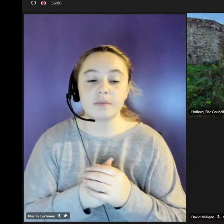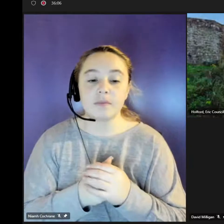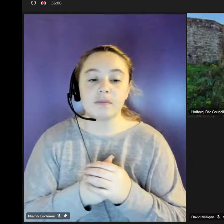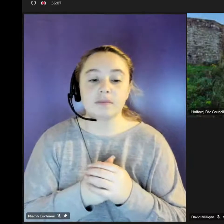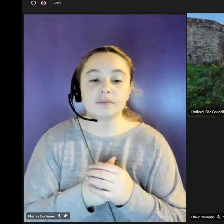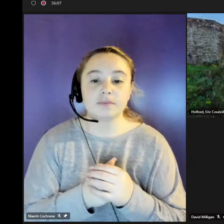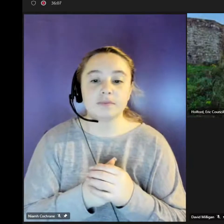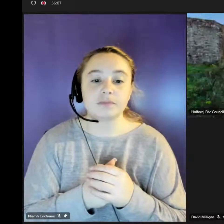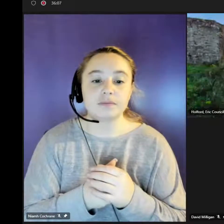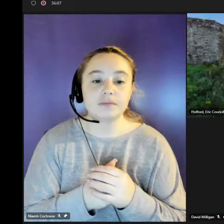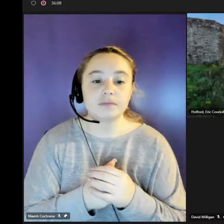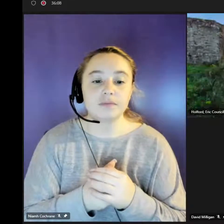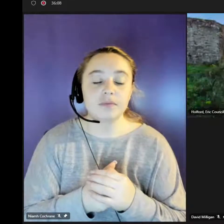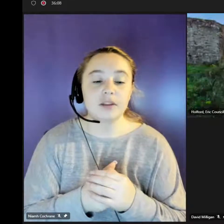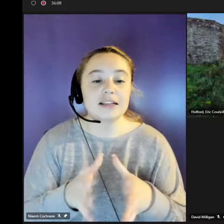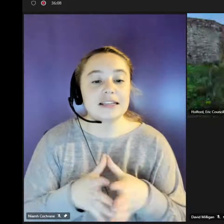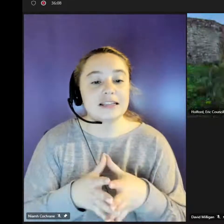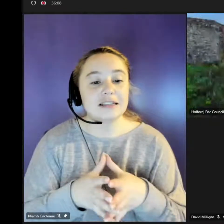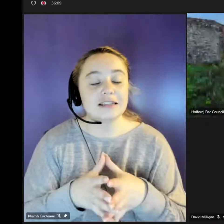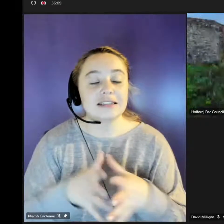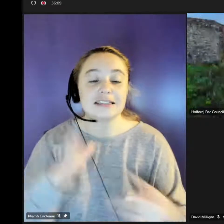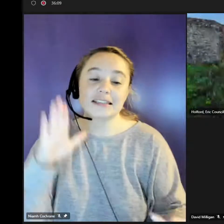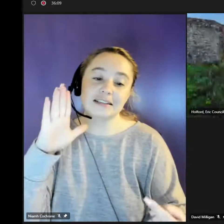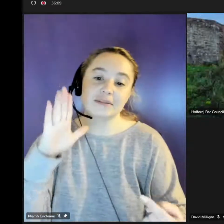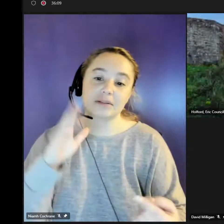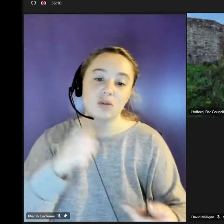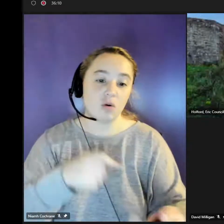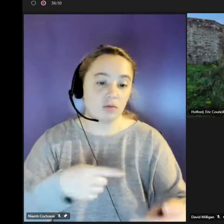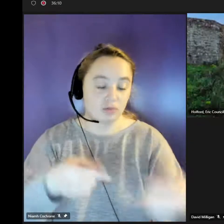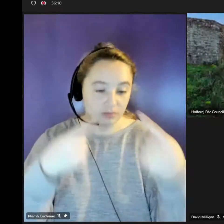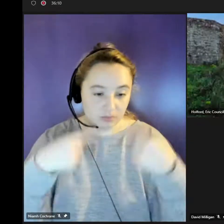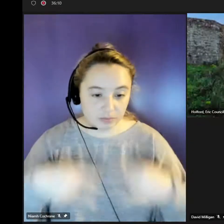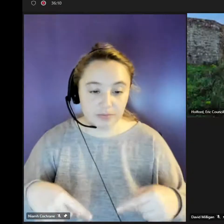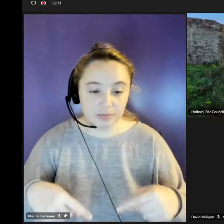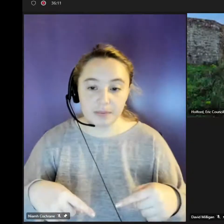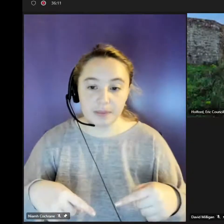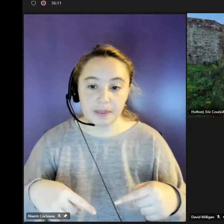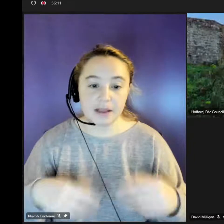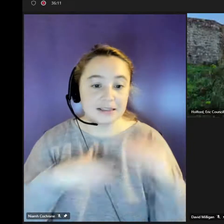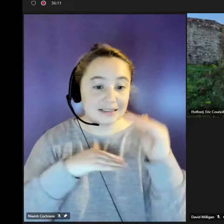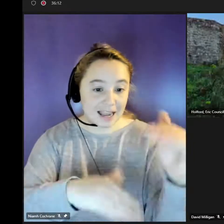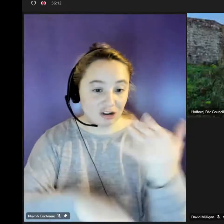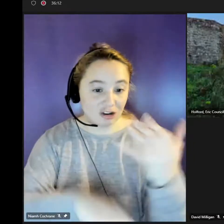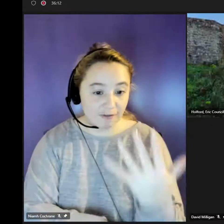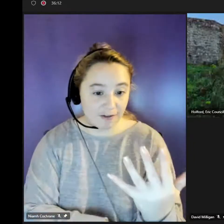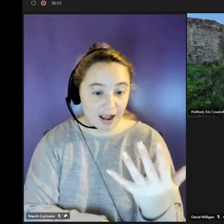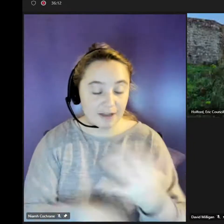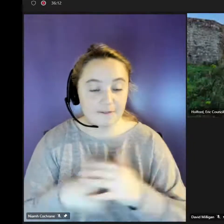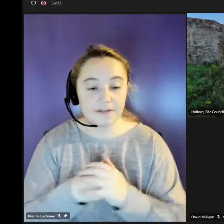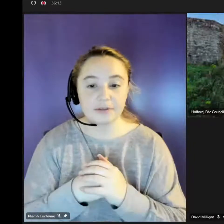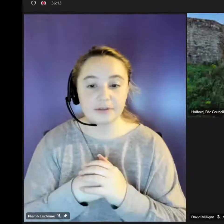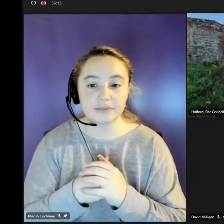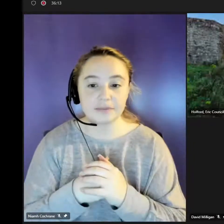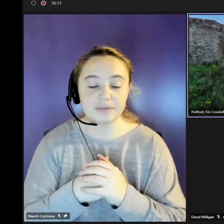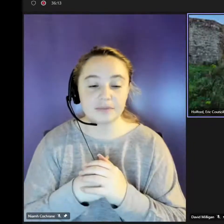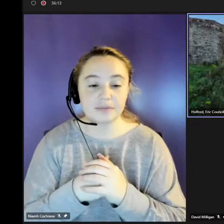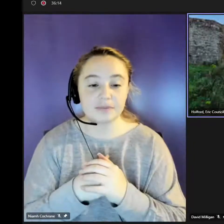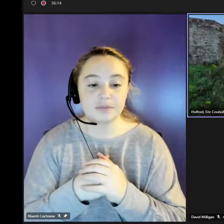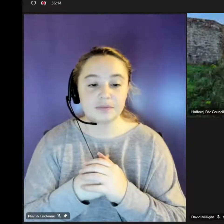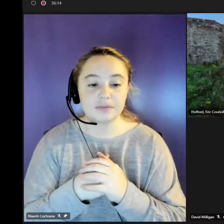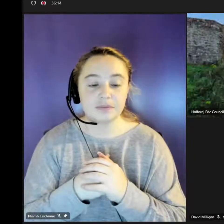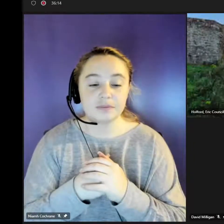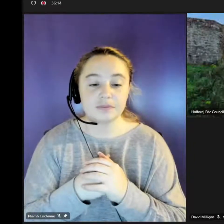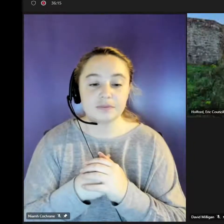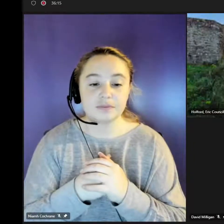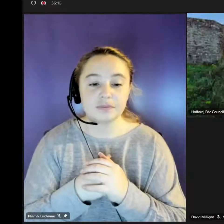The significant governance area, I should go back to section 5, I jumped one, sorry.